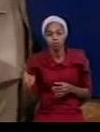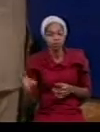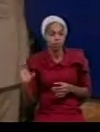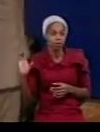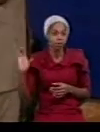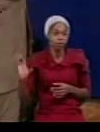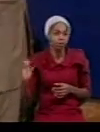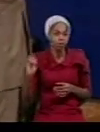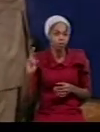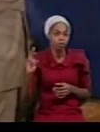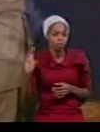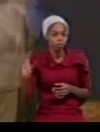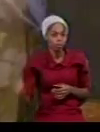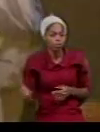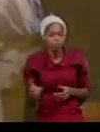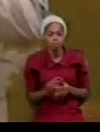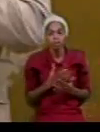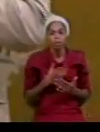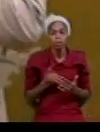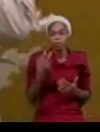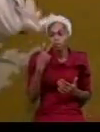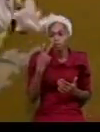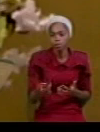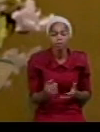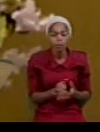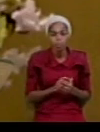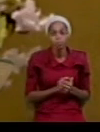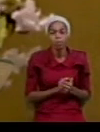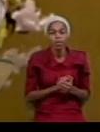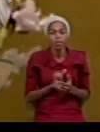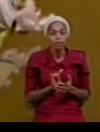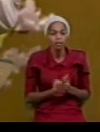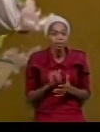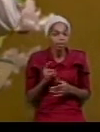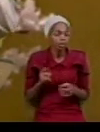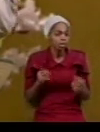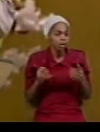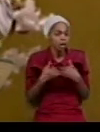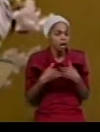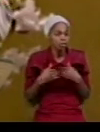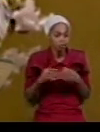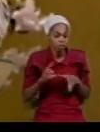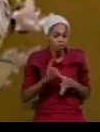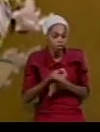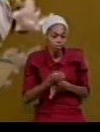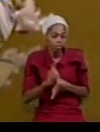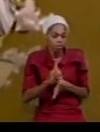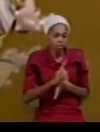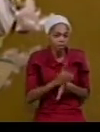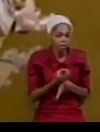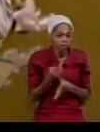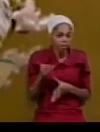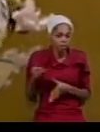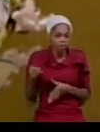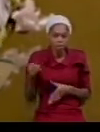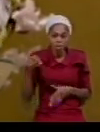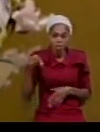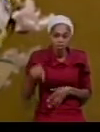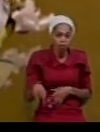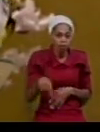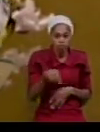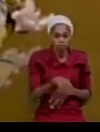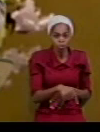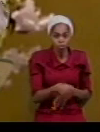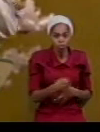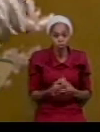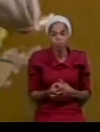again, and it goes back into their system. And then they had patted hooves. Their feet, the base of their feet was parted,